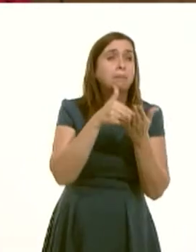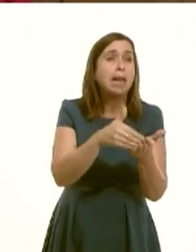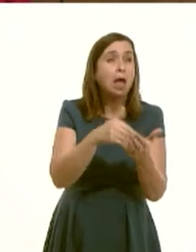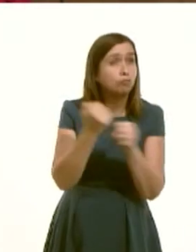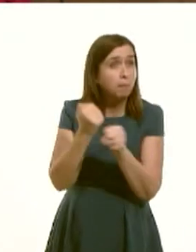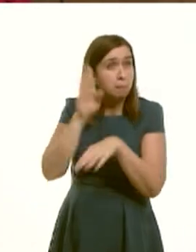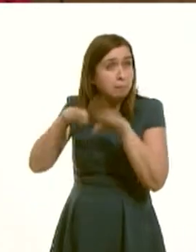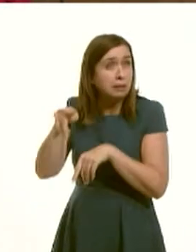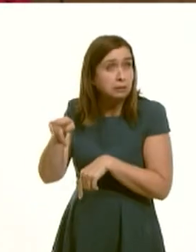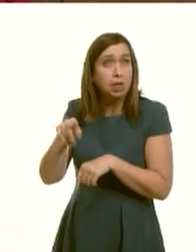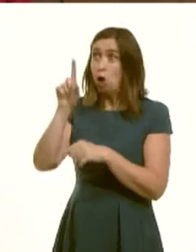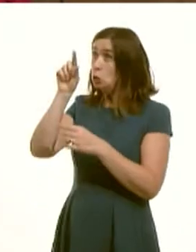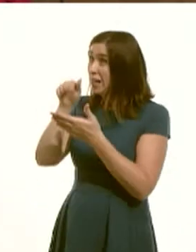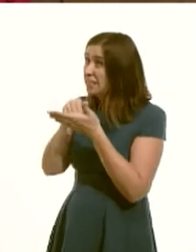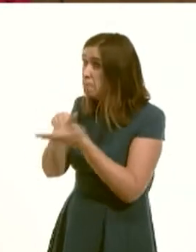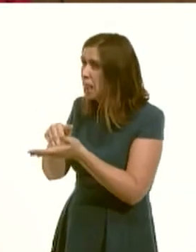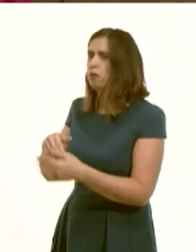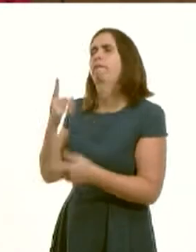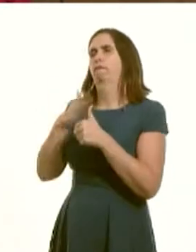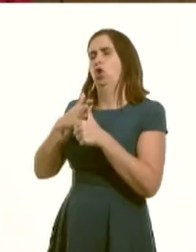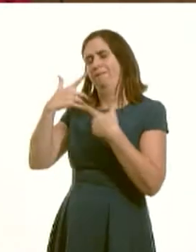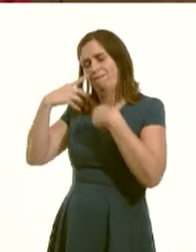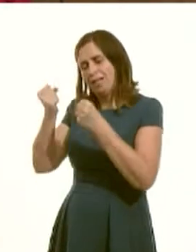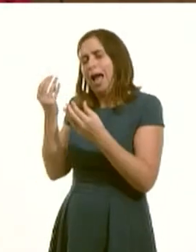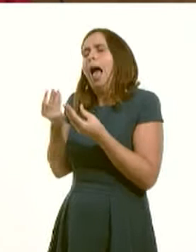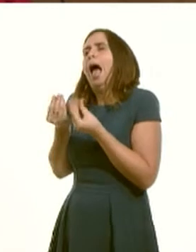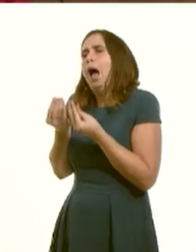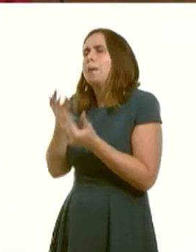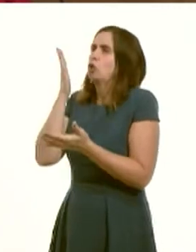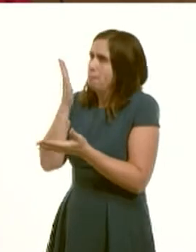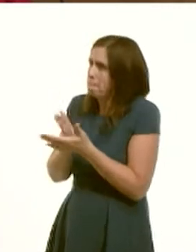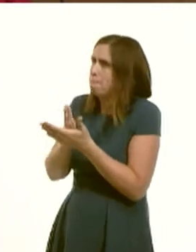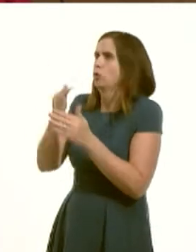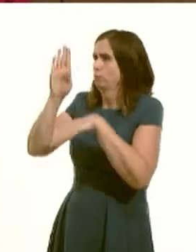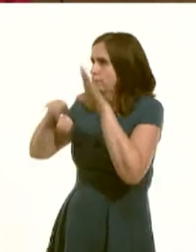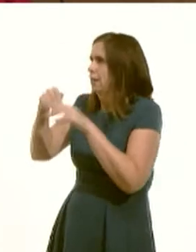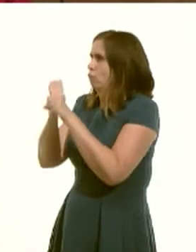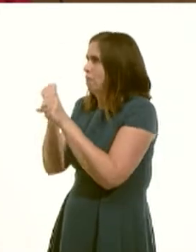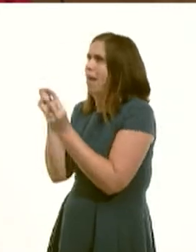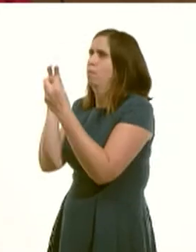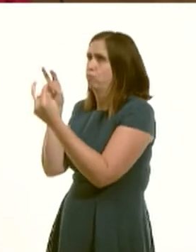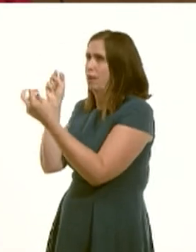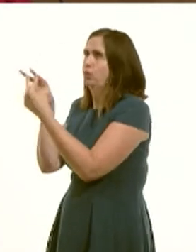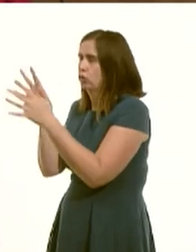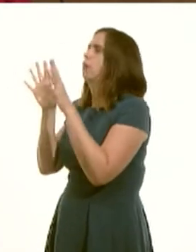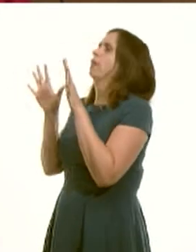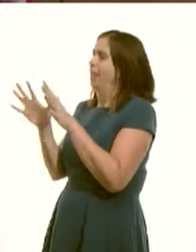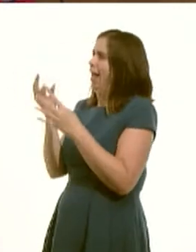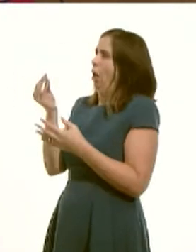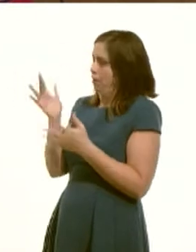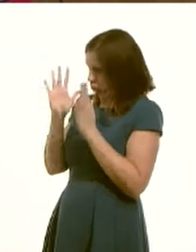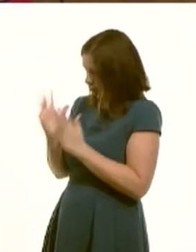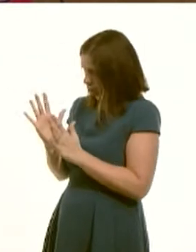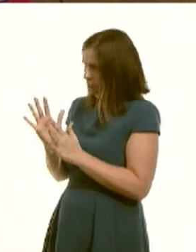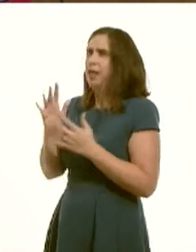higher than that. The first thing we'd have to do is establish what the true cost is of maintenance of the two bridges, and then of course take a sensible decision as to what is affordable, what we can